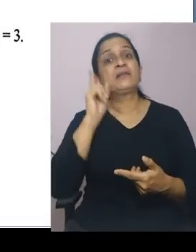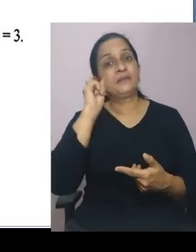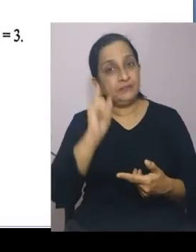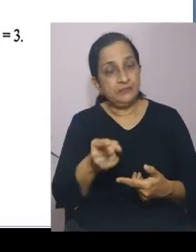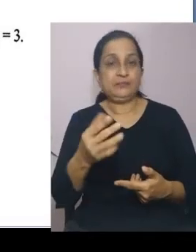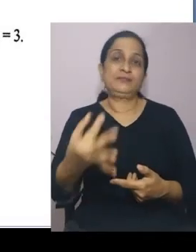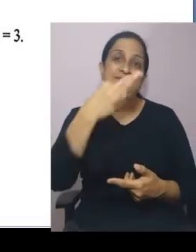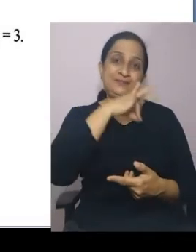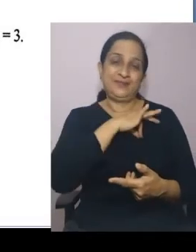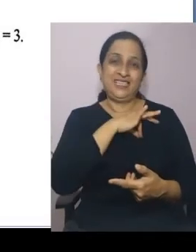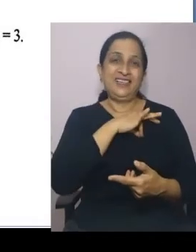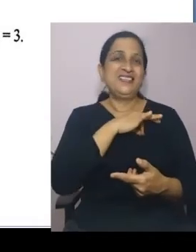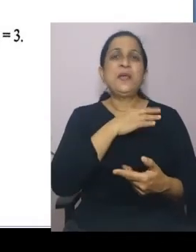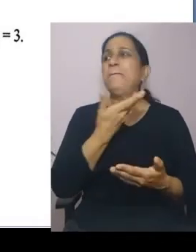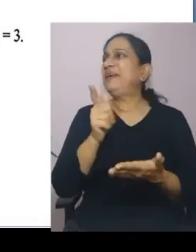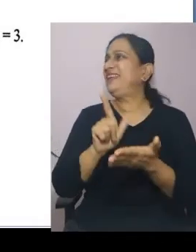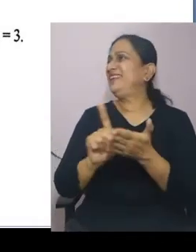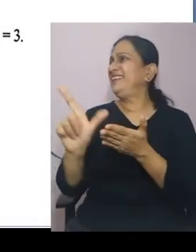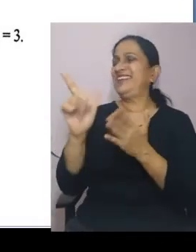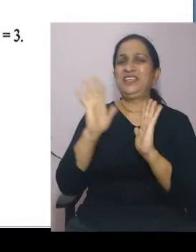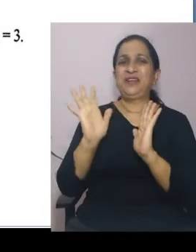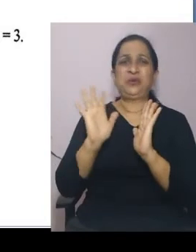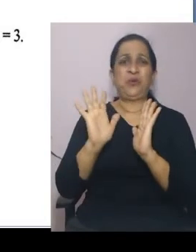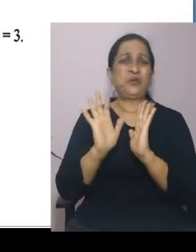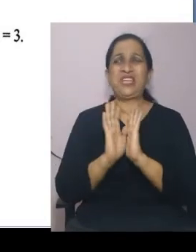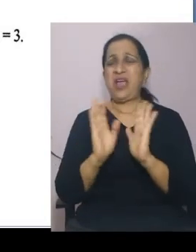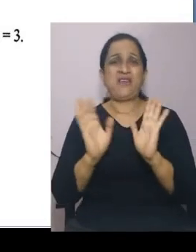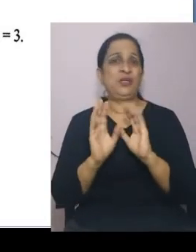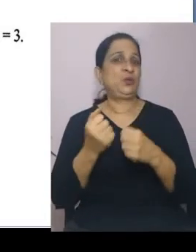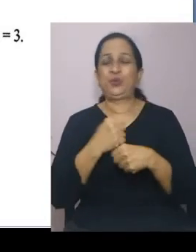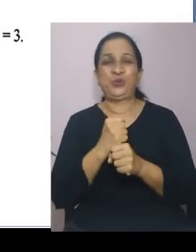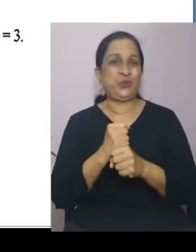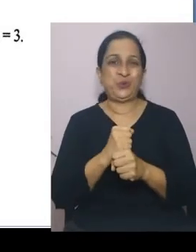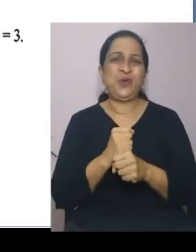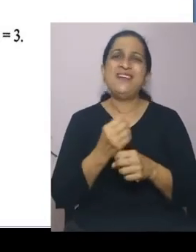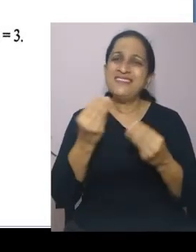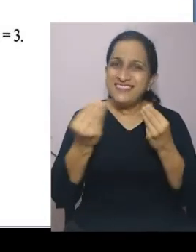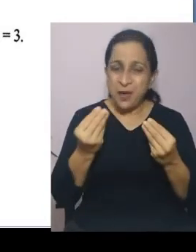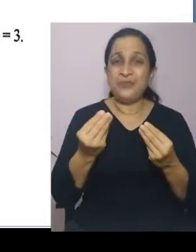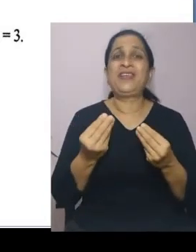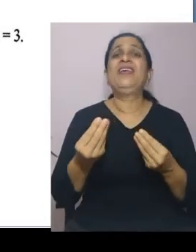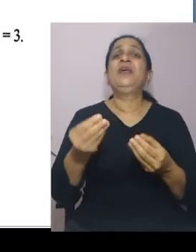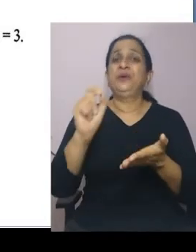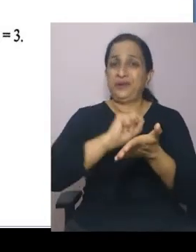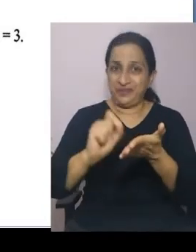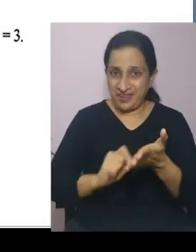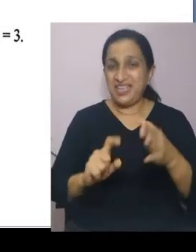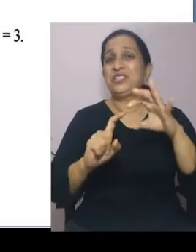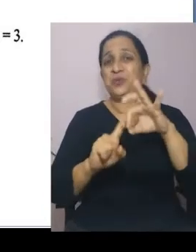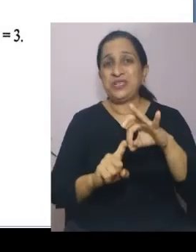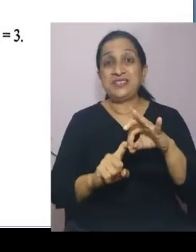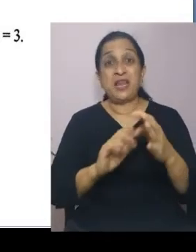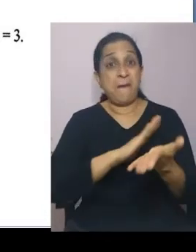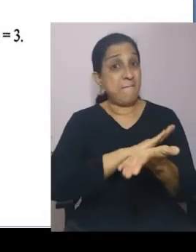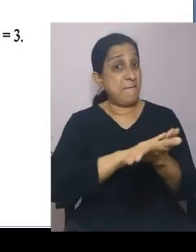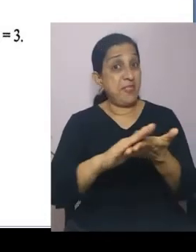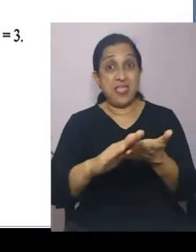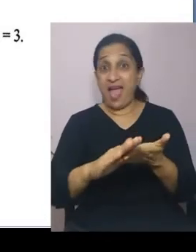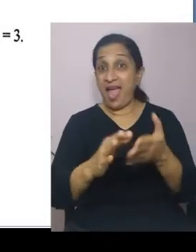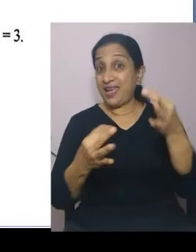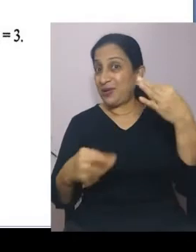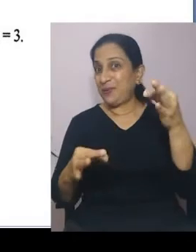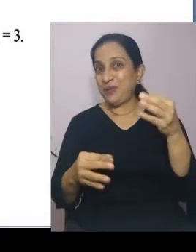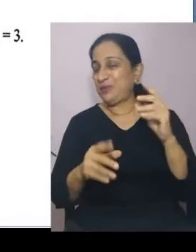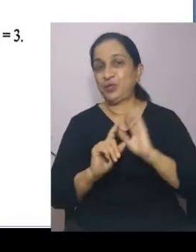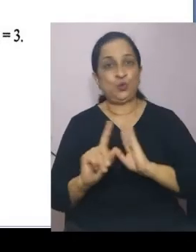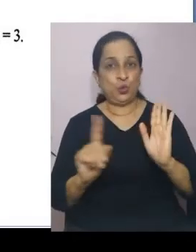section C. But don't leave the whole thing or whole problems as it is and give a blank paper for section